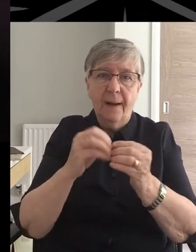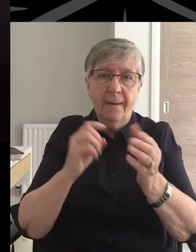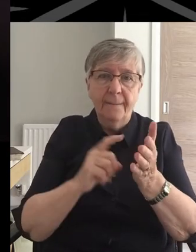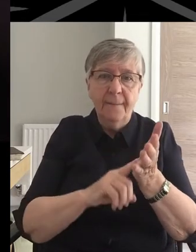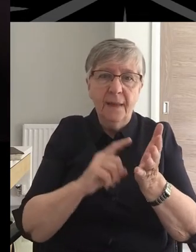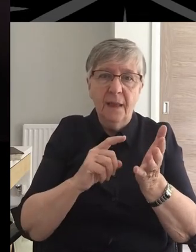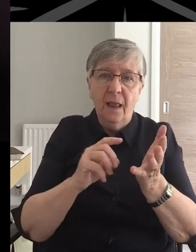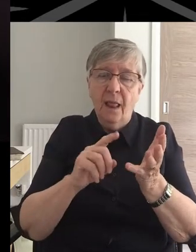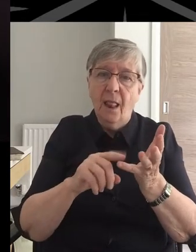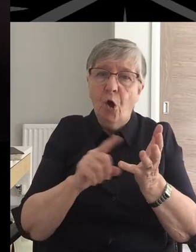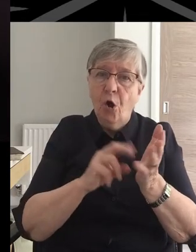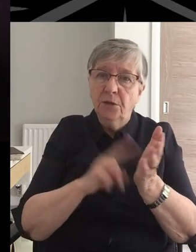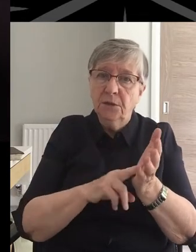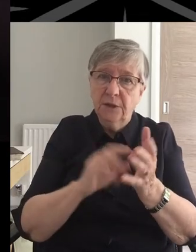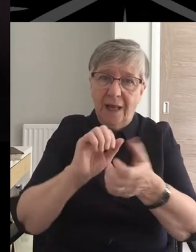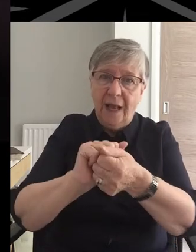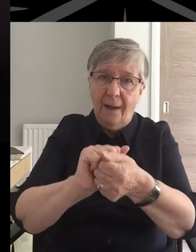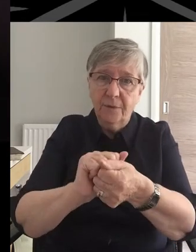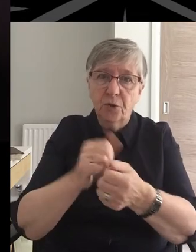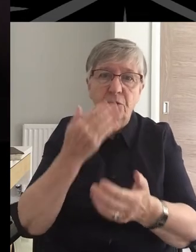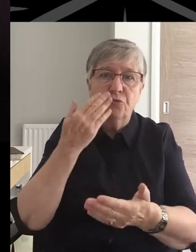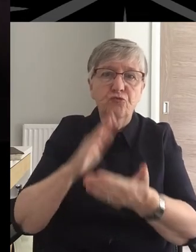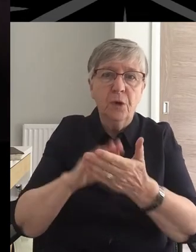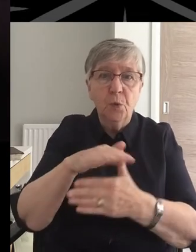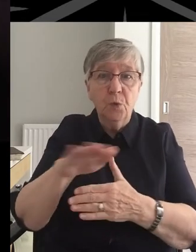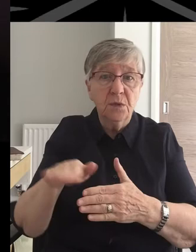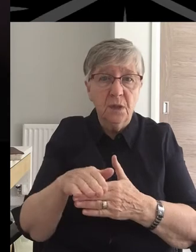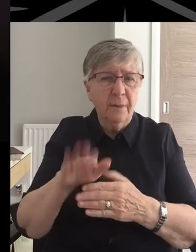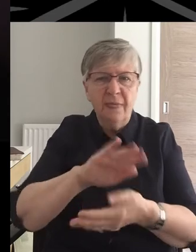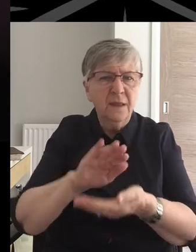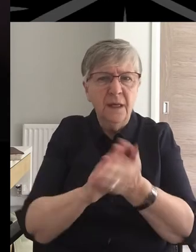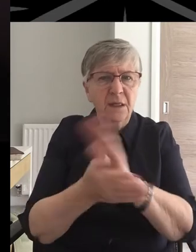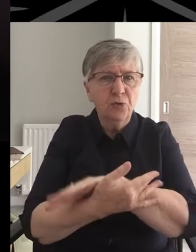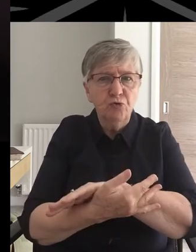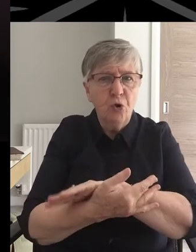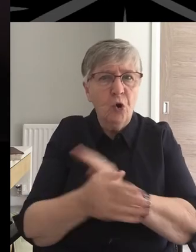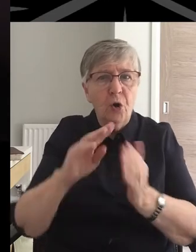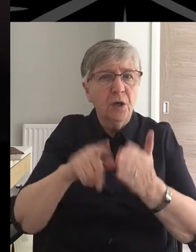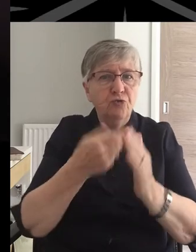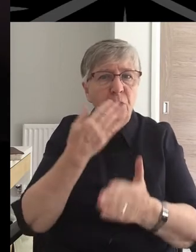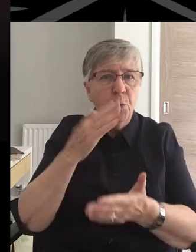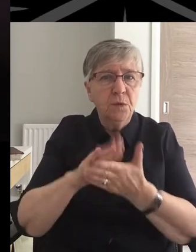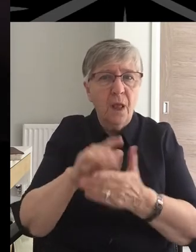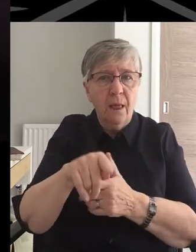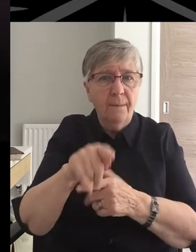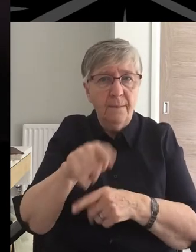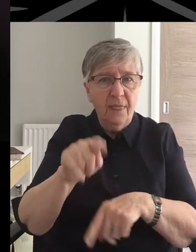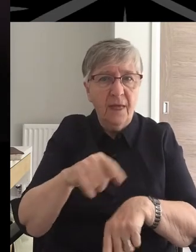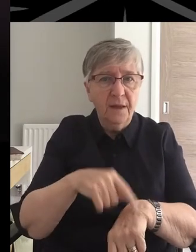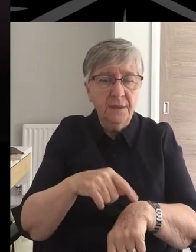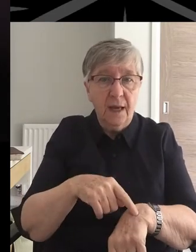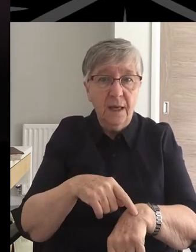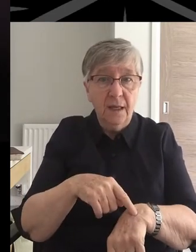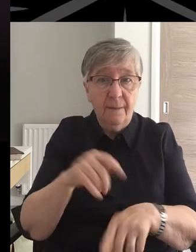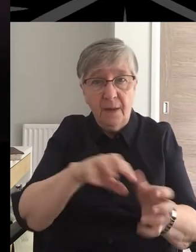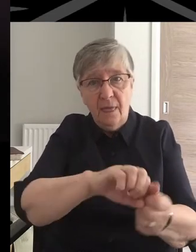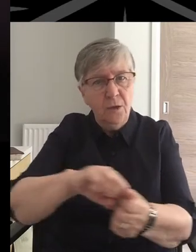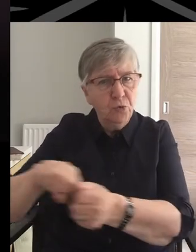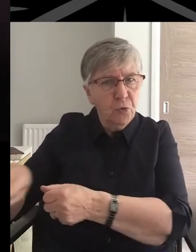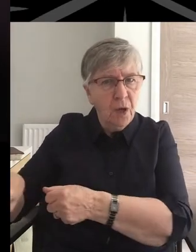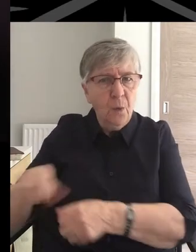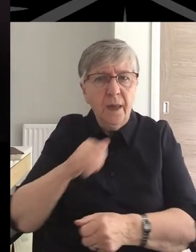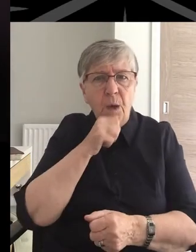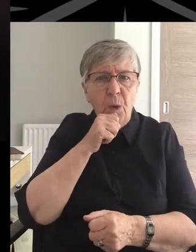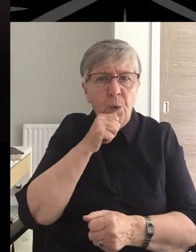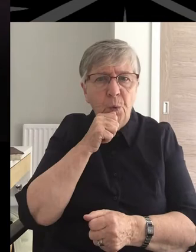captured Jerusalem. The Babylonians didn't destroy Jerusalem, at least not that time, but they took the